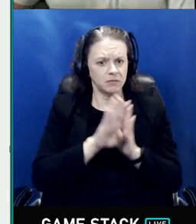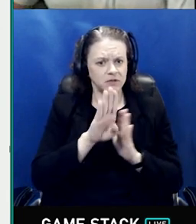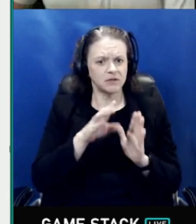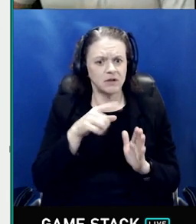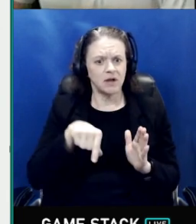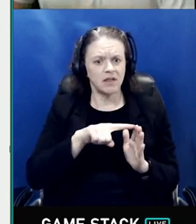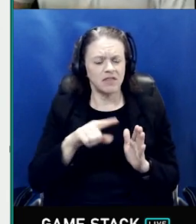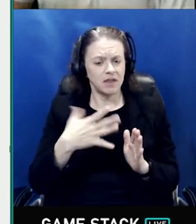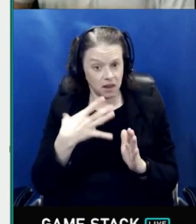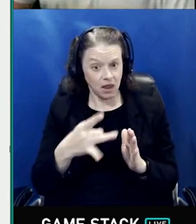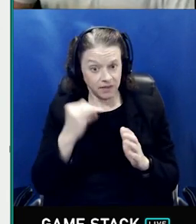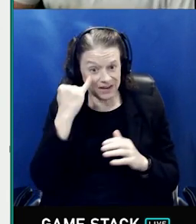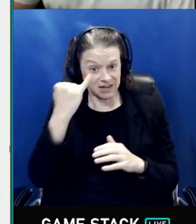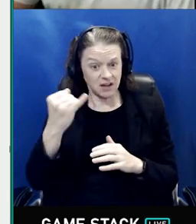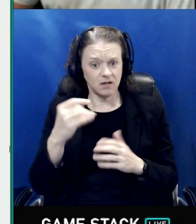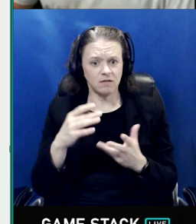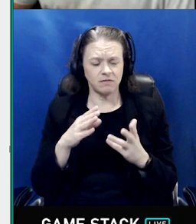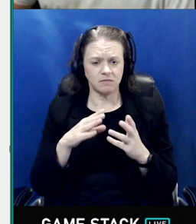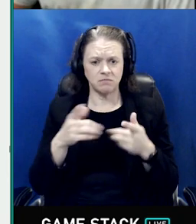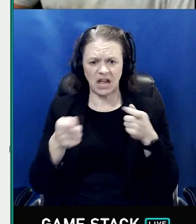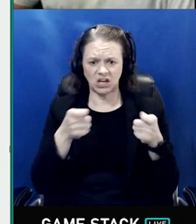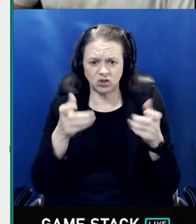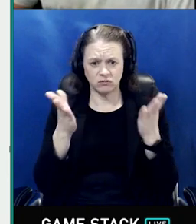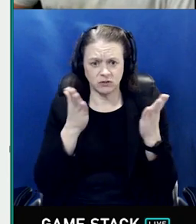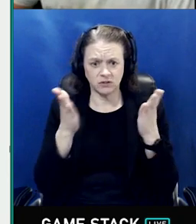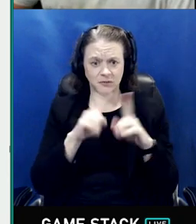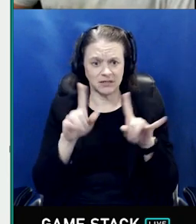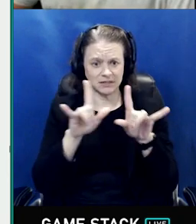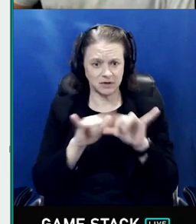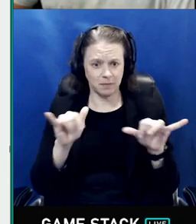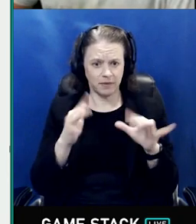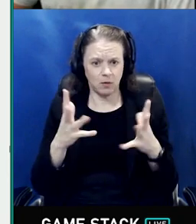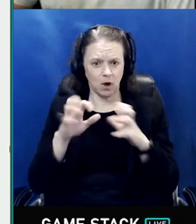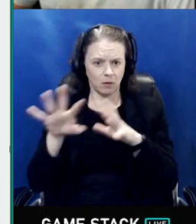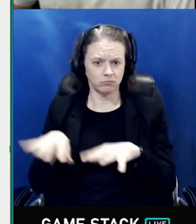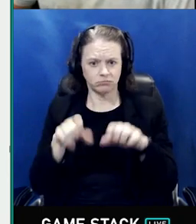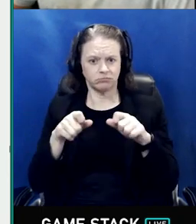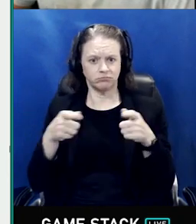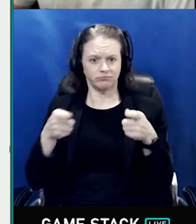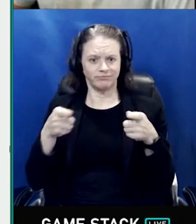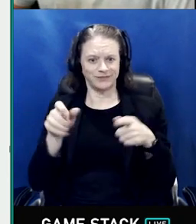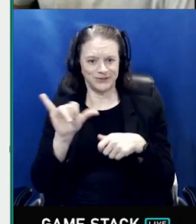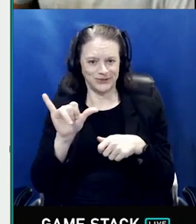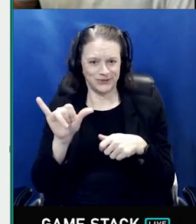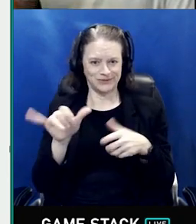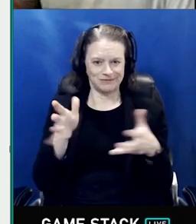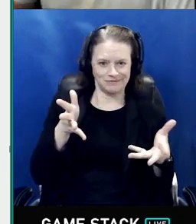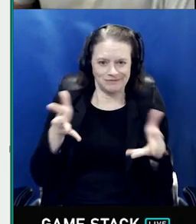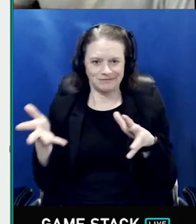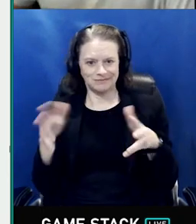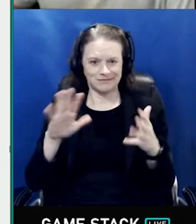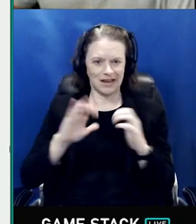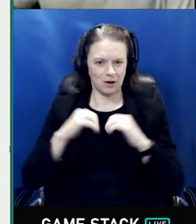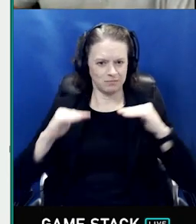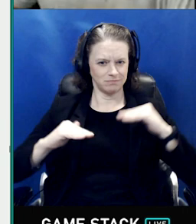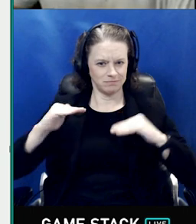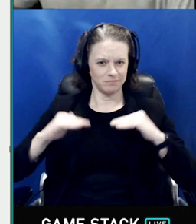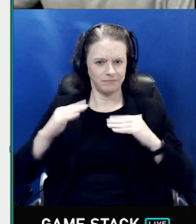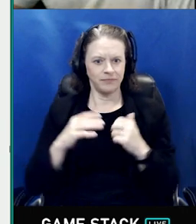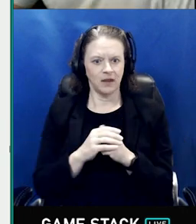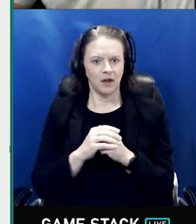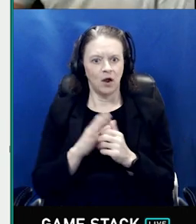services, but still want to maintain that level of control as well. So those are kind of the issues I hear